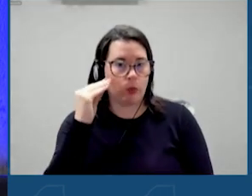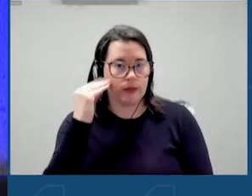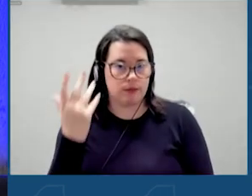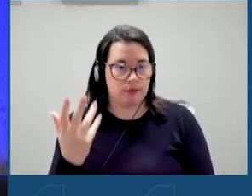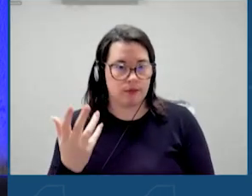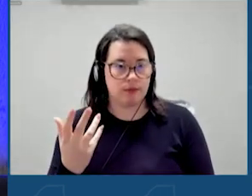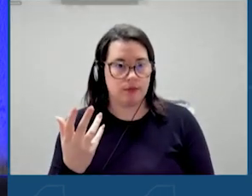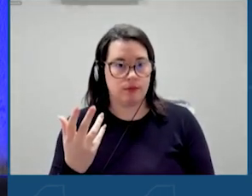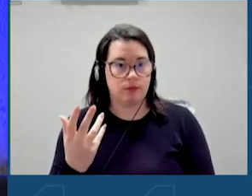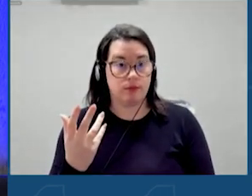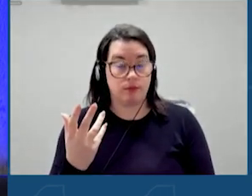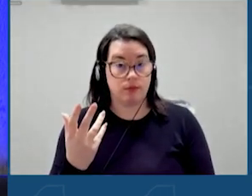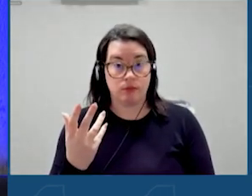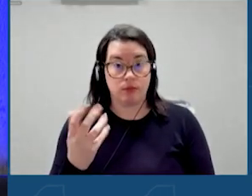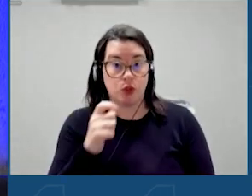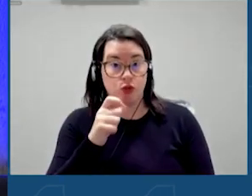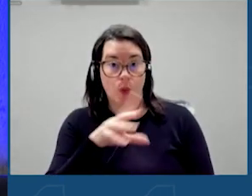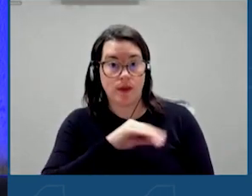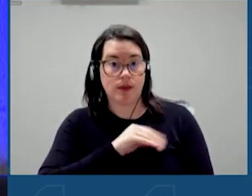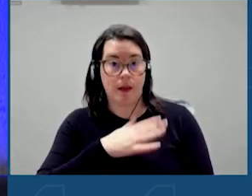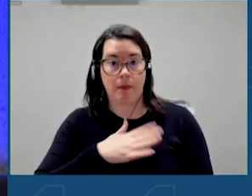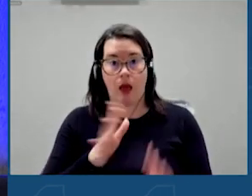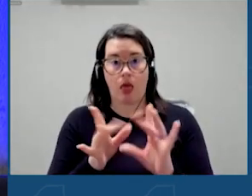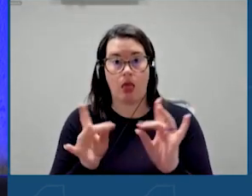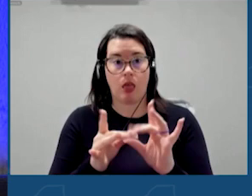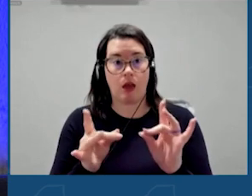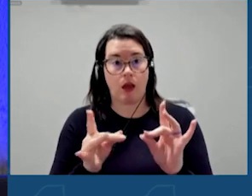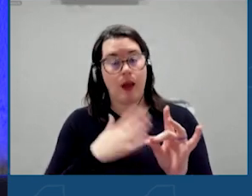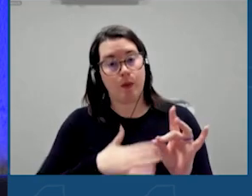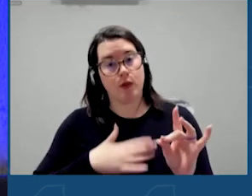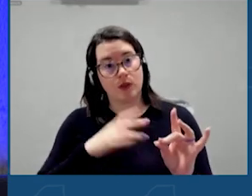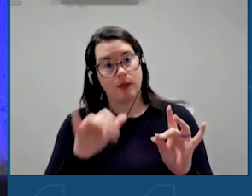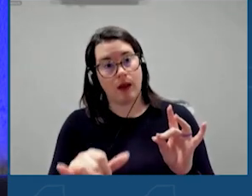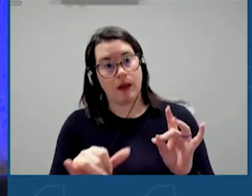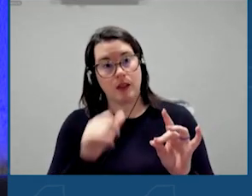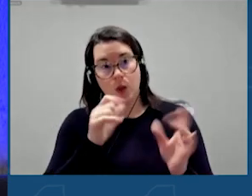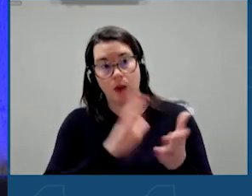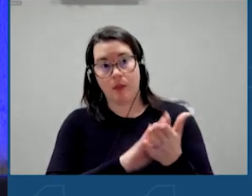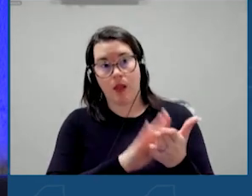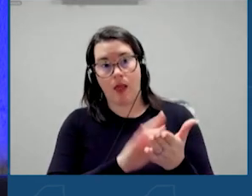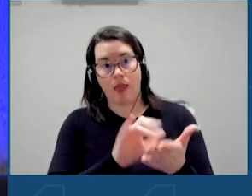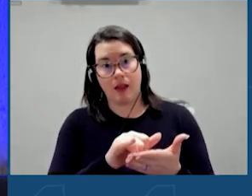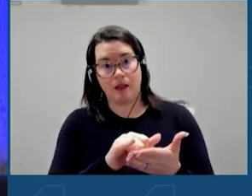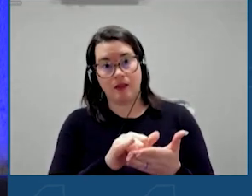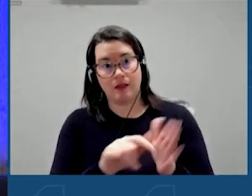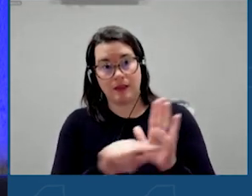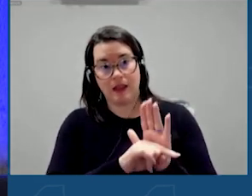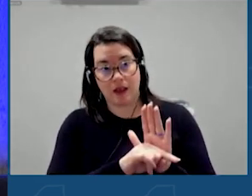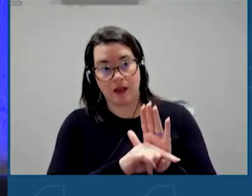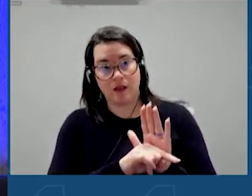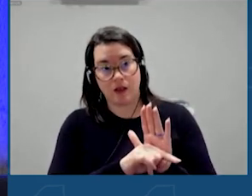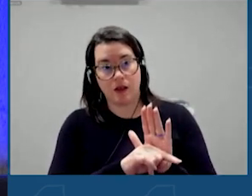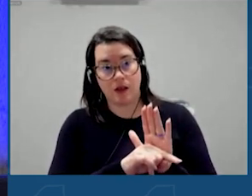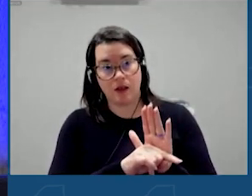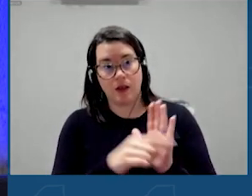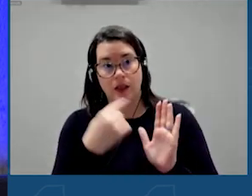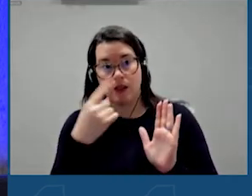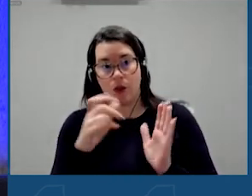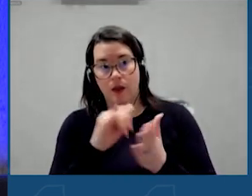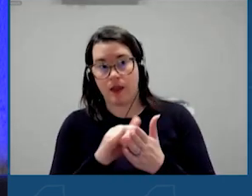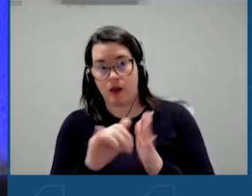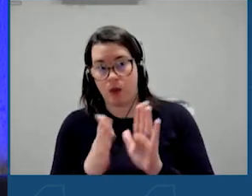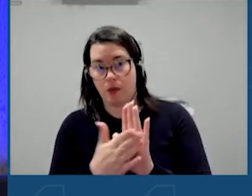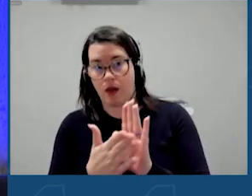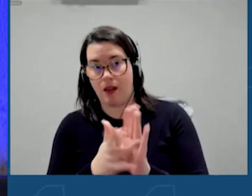Don't take my word for it. No, I appreciate that, but I wouldn't applaud that one. That's bad. I'll tell you when to applaud. That's bad news.